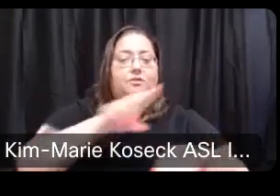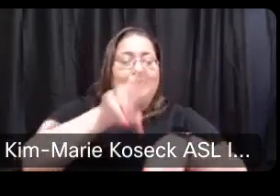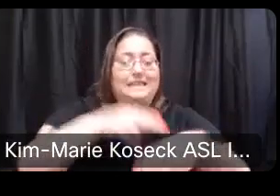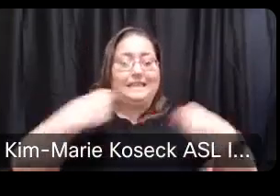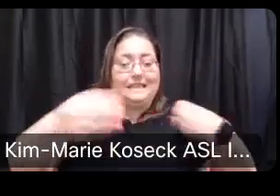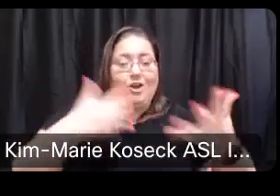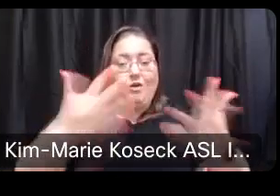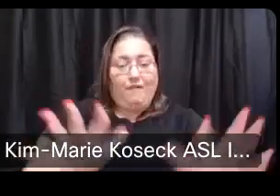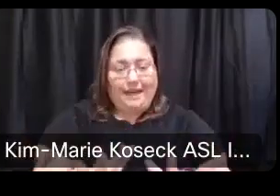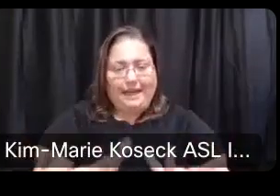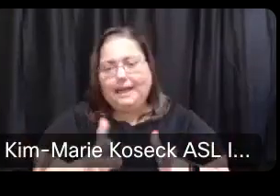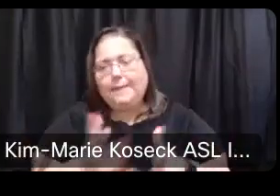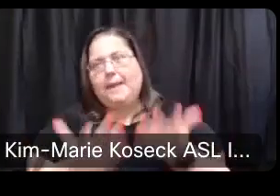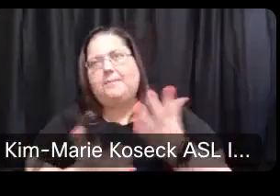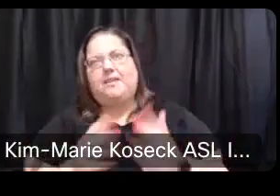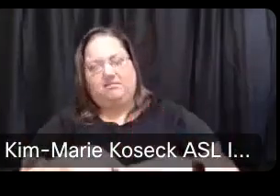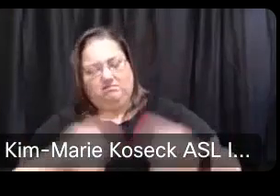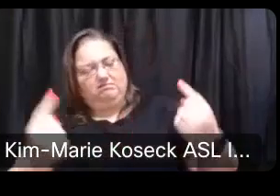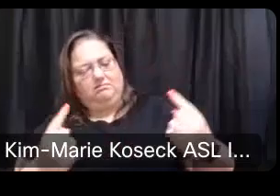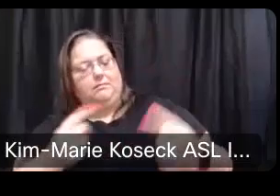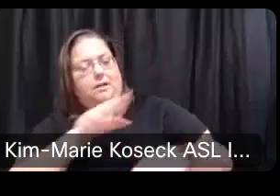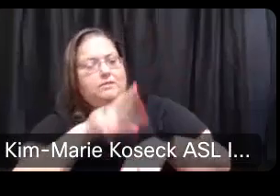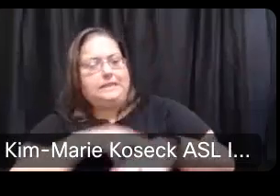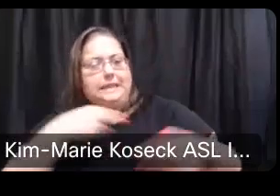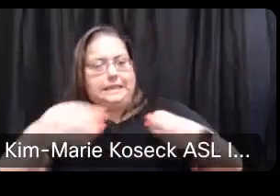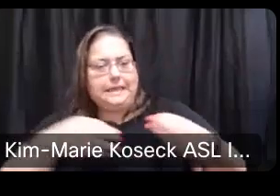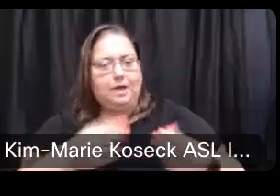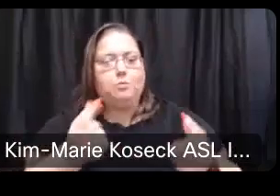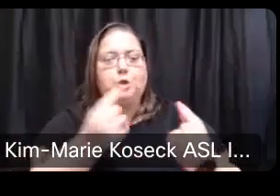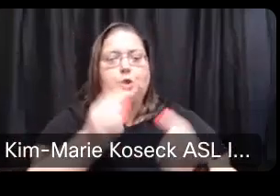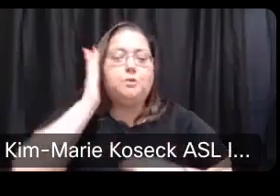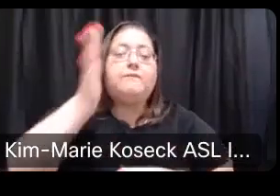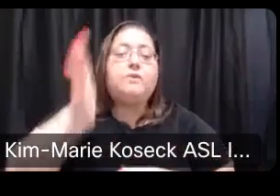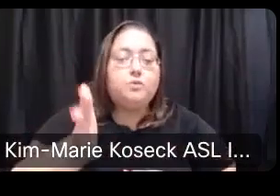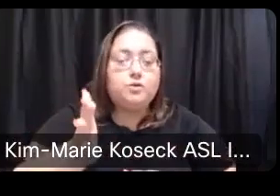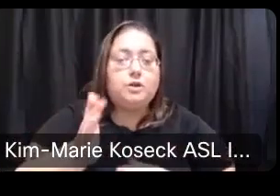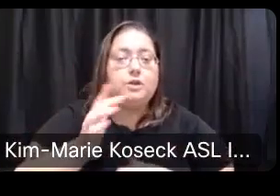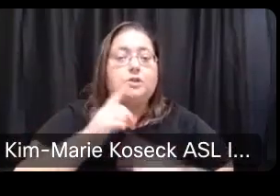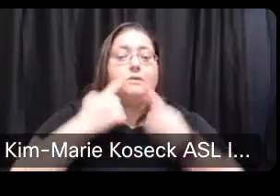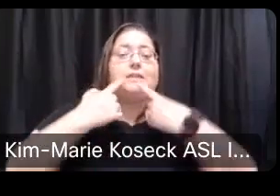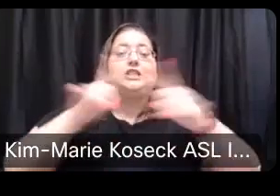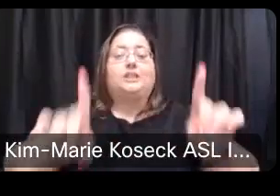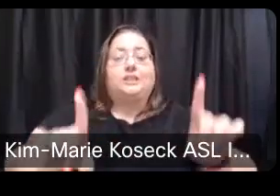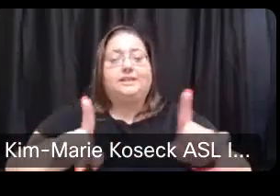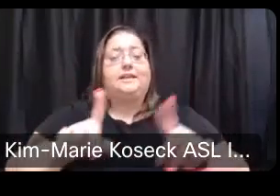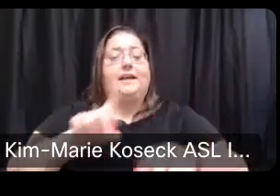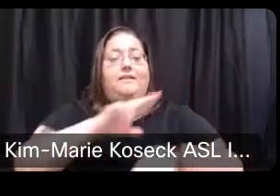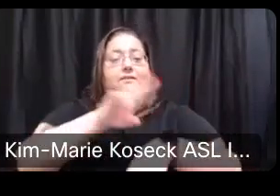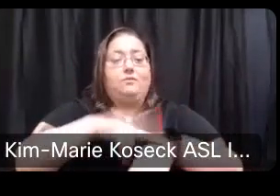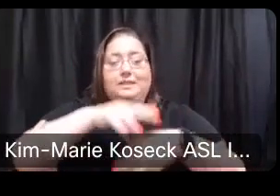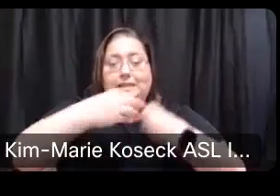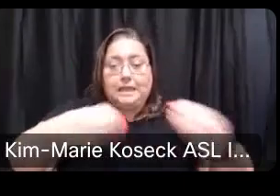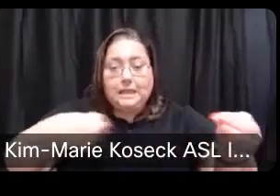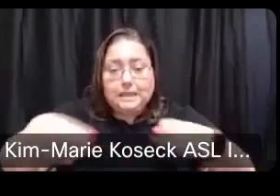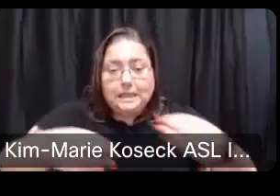you doing that may be at odds with resiliency? What can you do in the future to achieve resiliency? And what are you doing